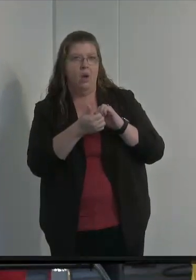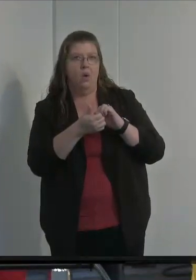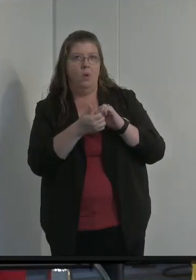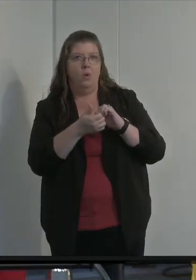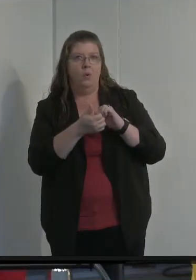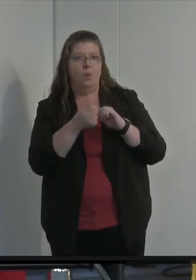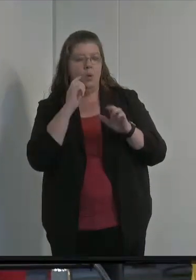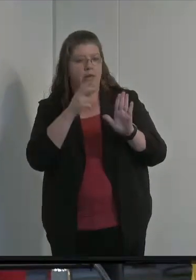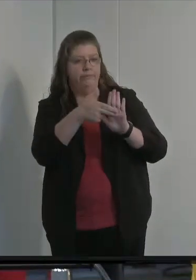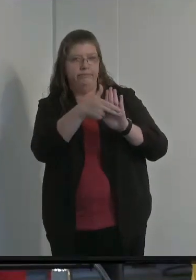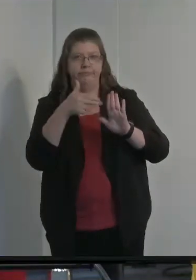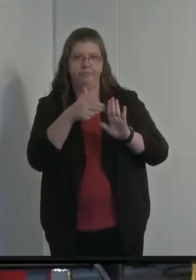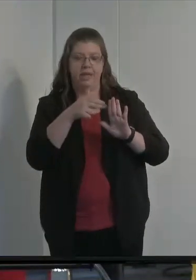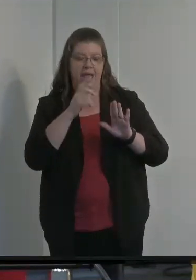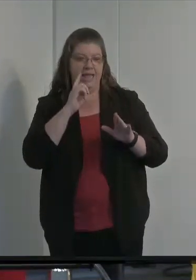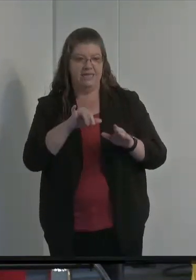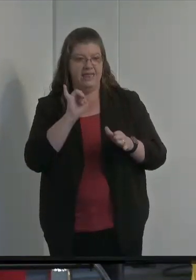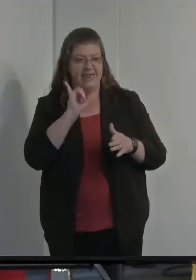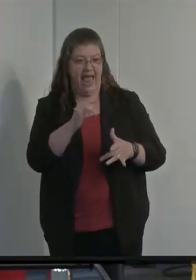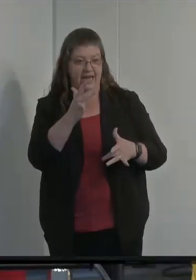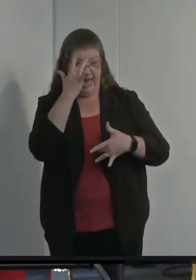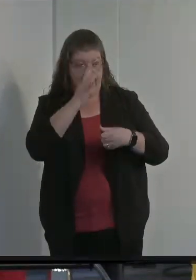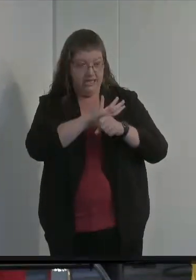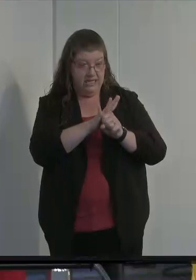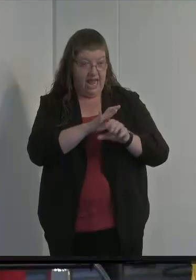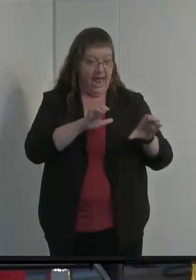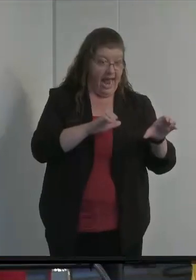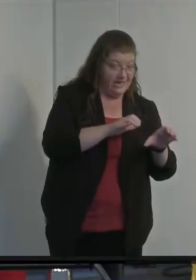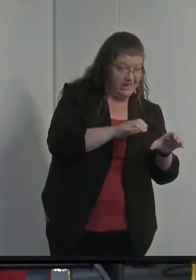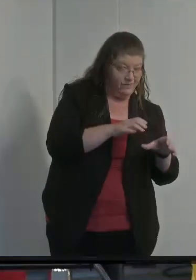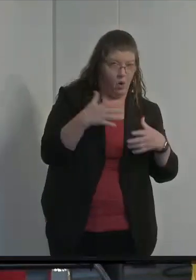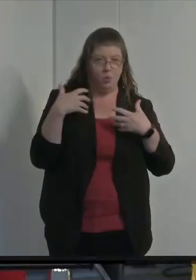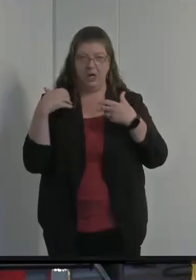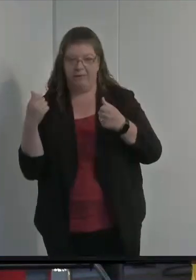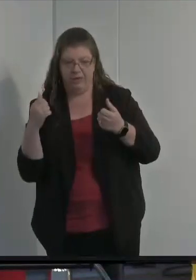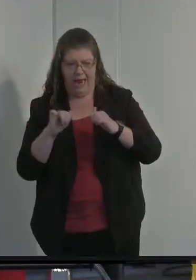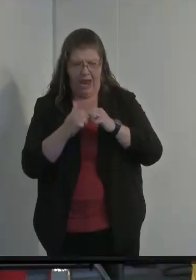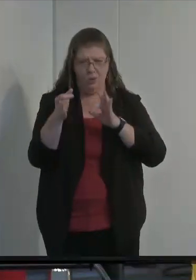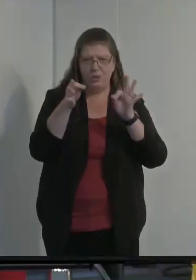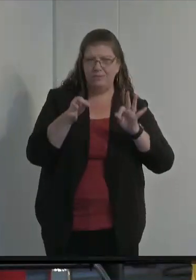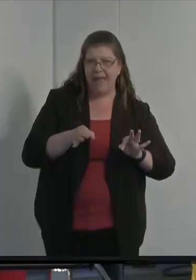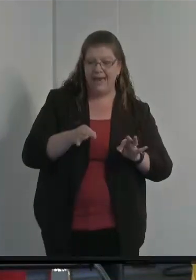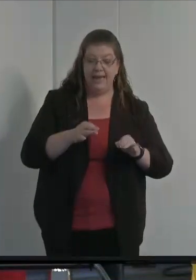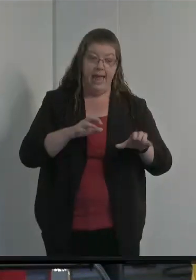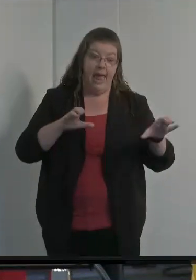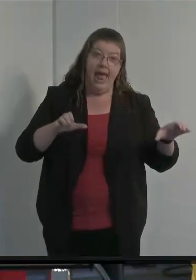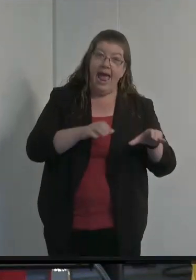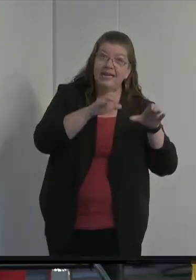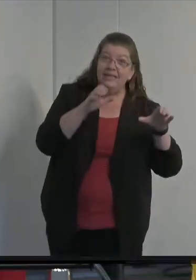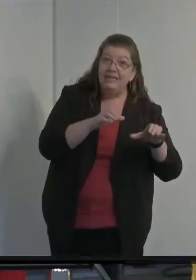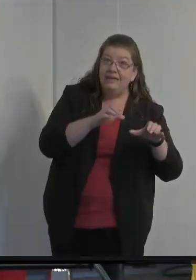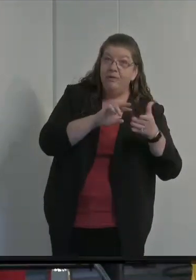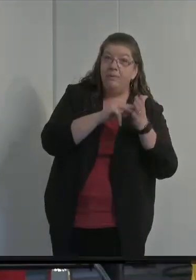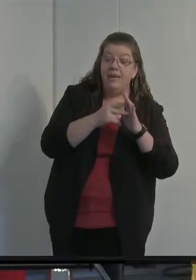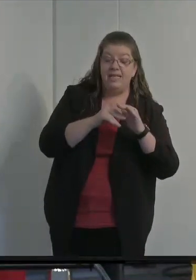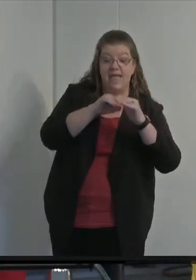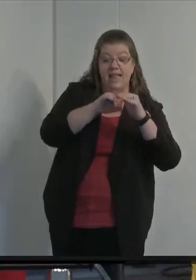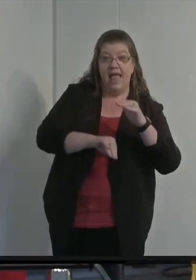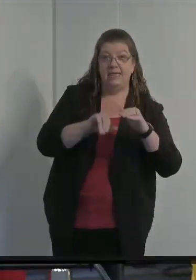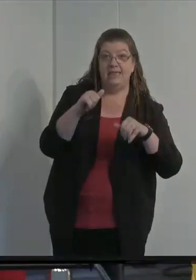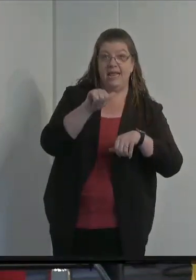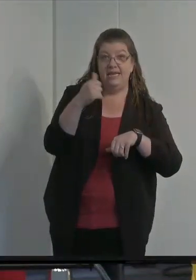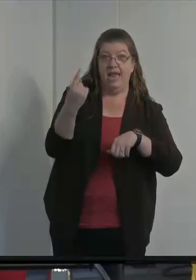case as active or recovered. Active cases are defined as being less than 10 days